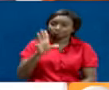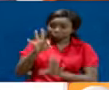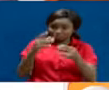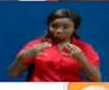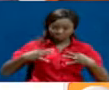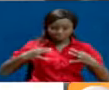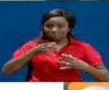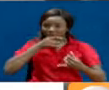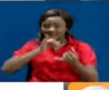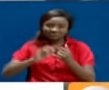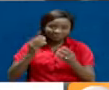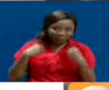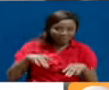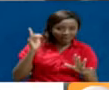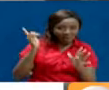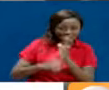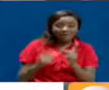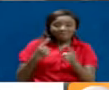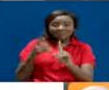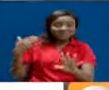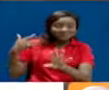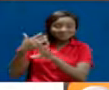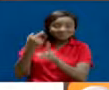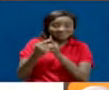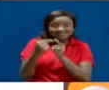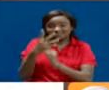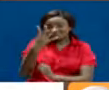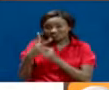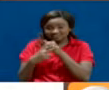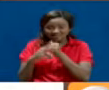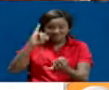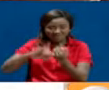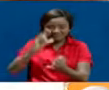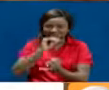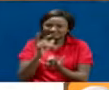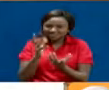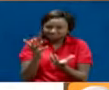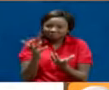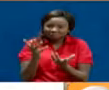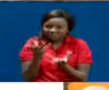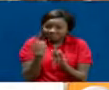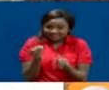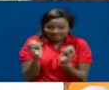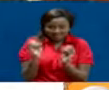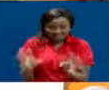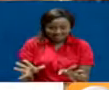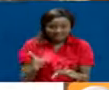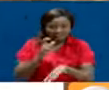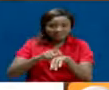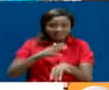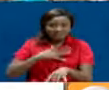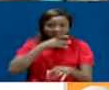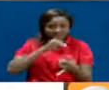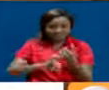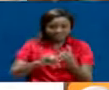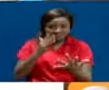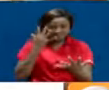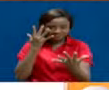priorities. But 47 years of marriage has required much more. It was difficult. When my husband was